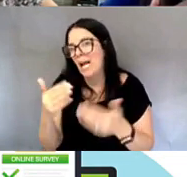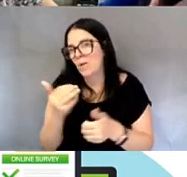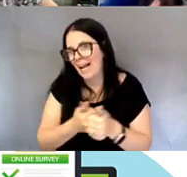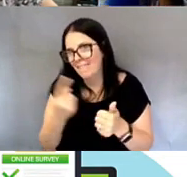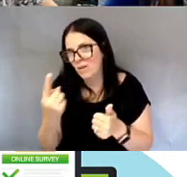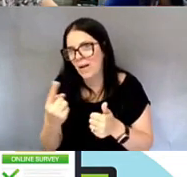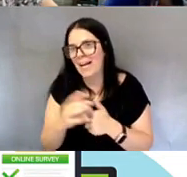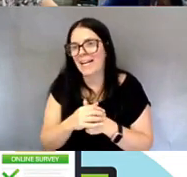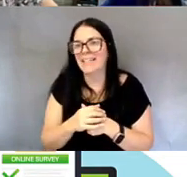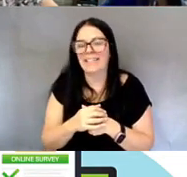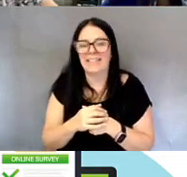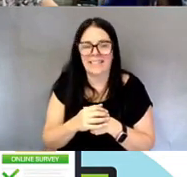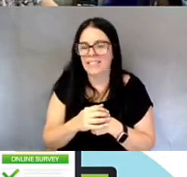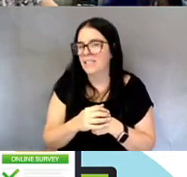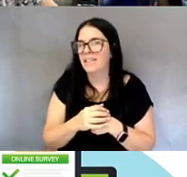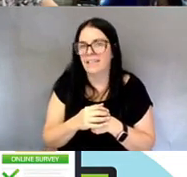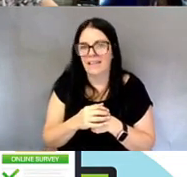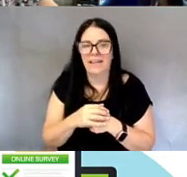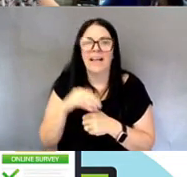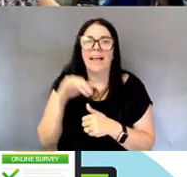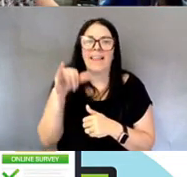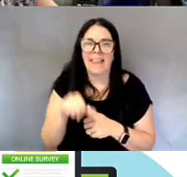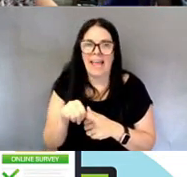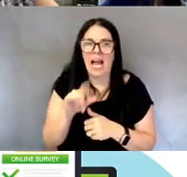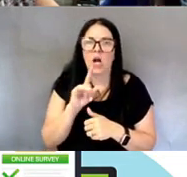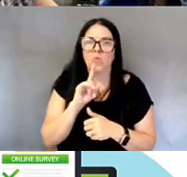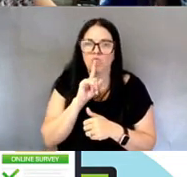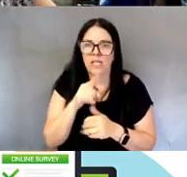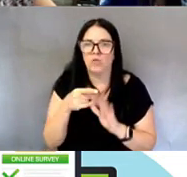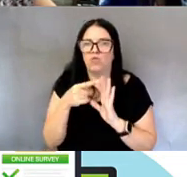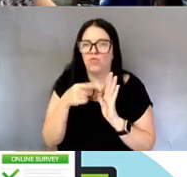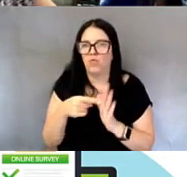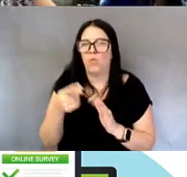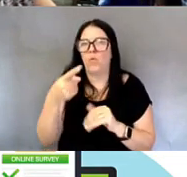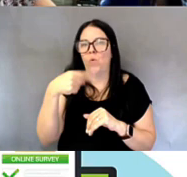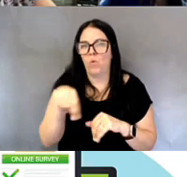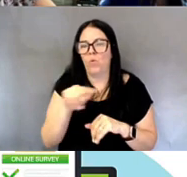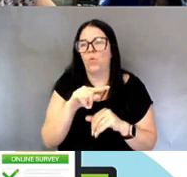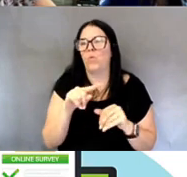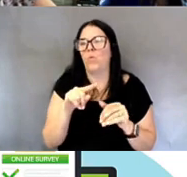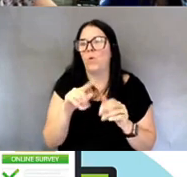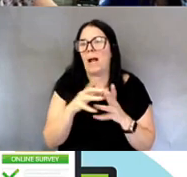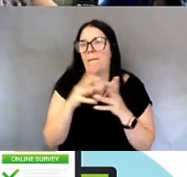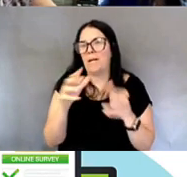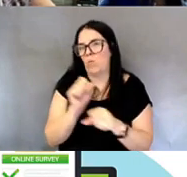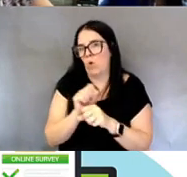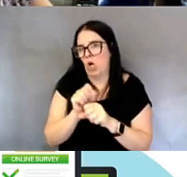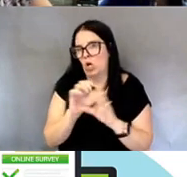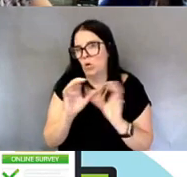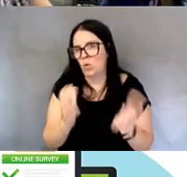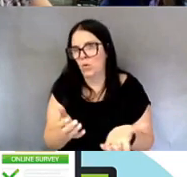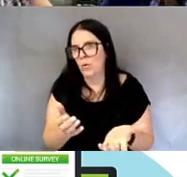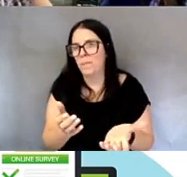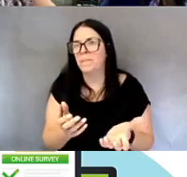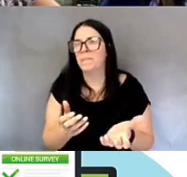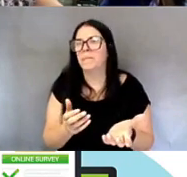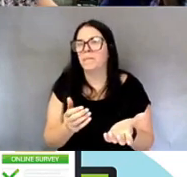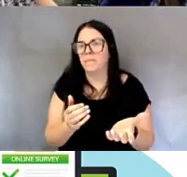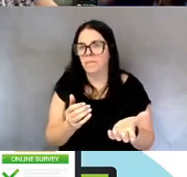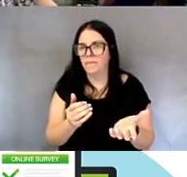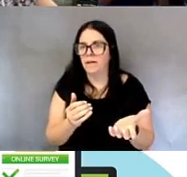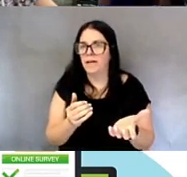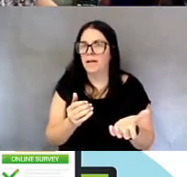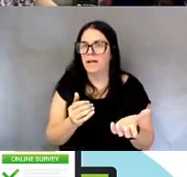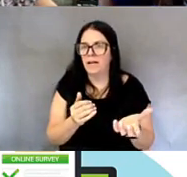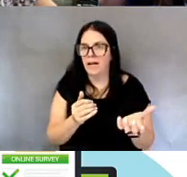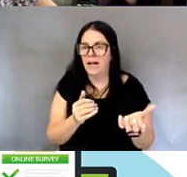everybody. It is a reflection of all these working group members and all the things